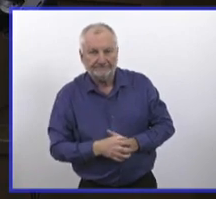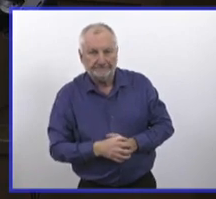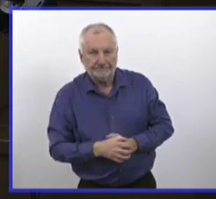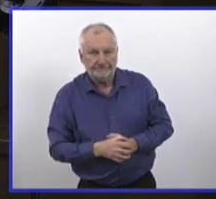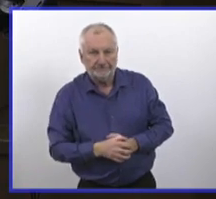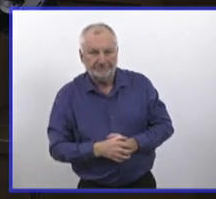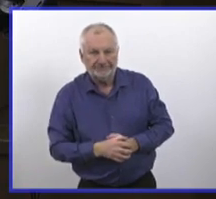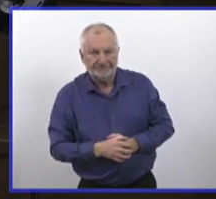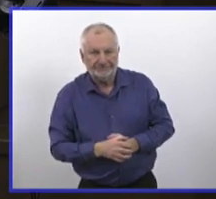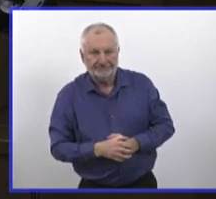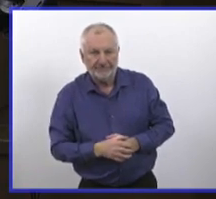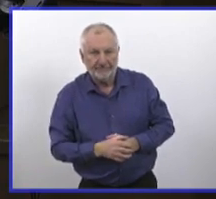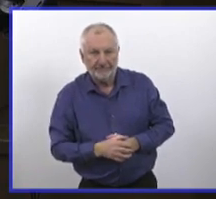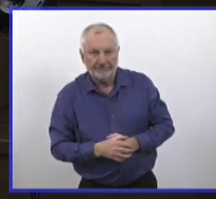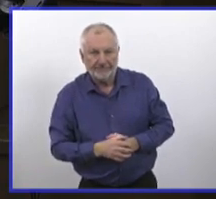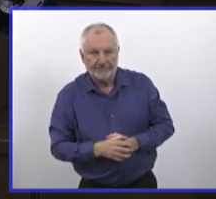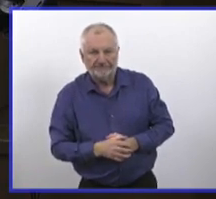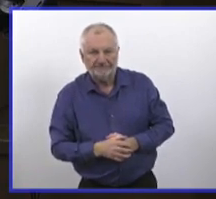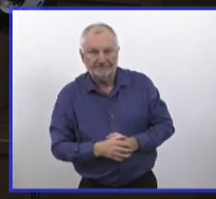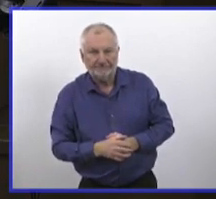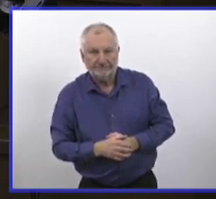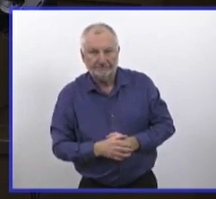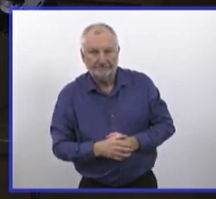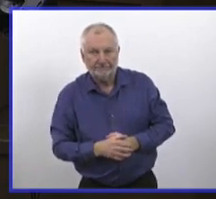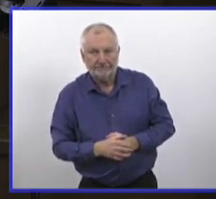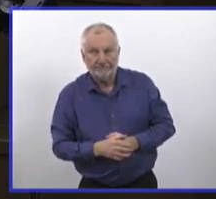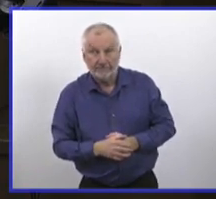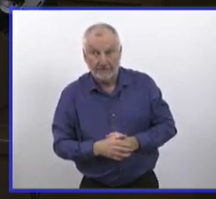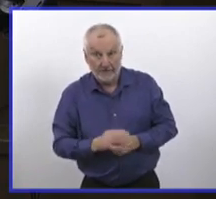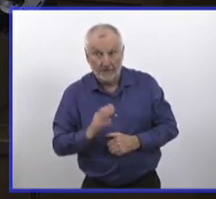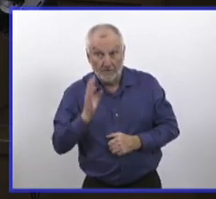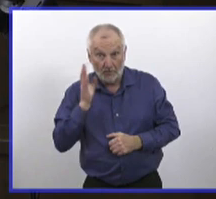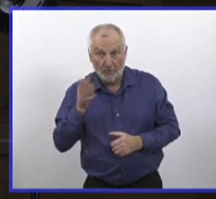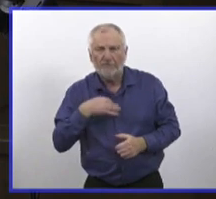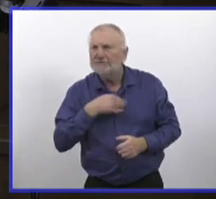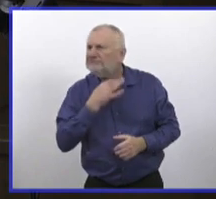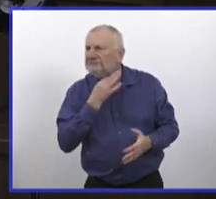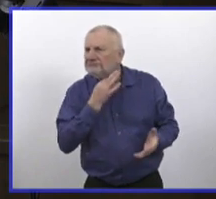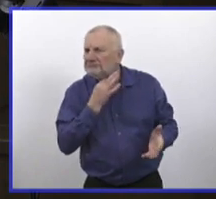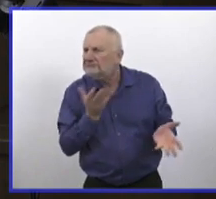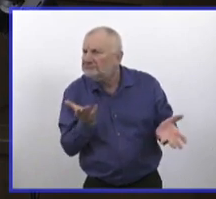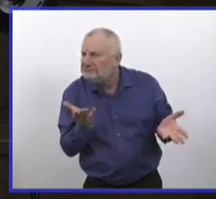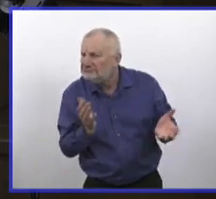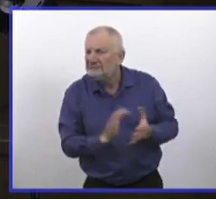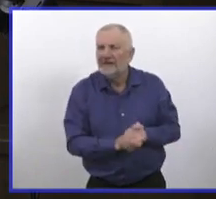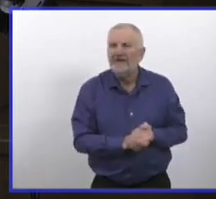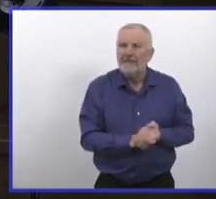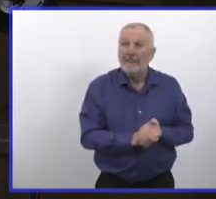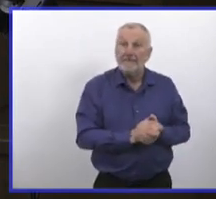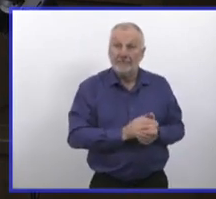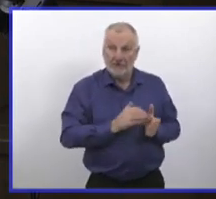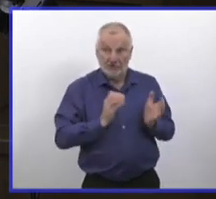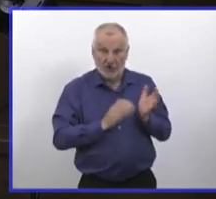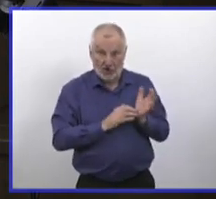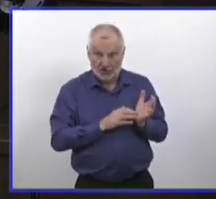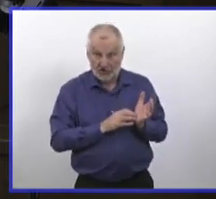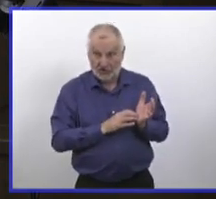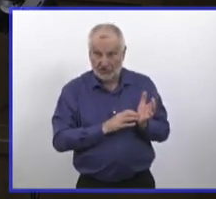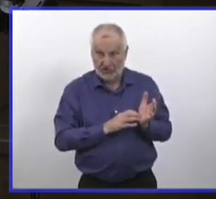Hello, I want to ask about the decision-making around having the doctors and pharmacists doing their